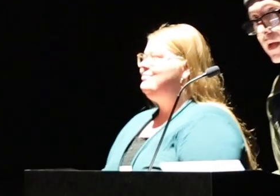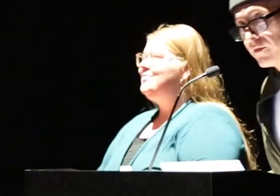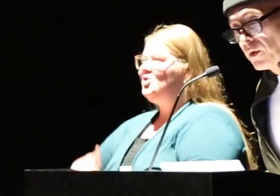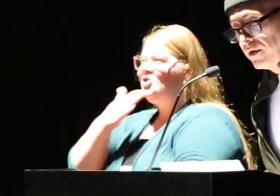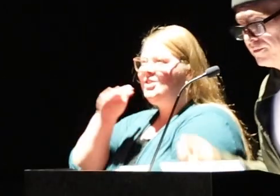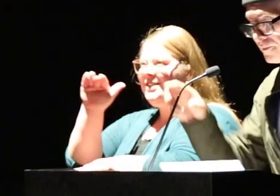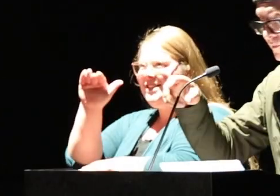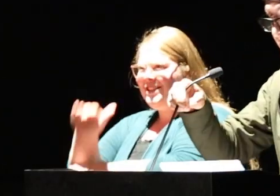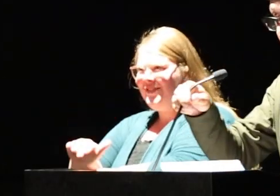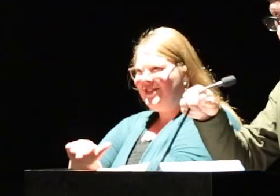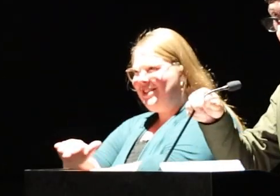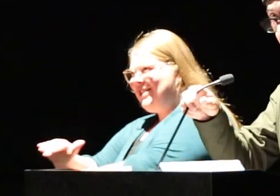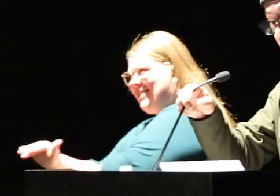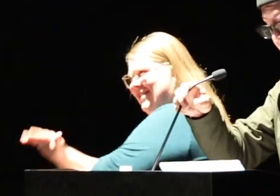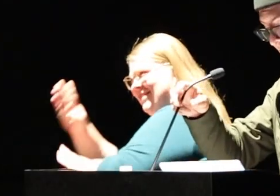Good evening, everyone.